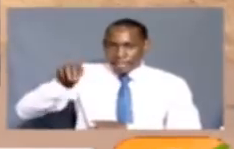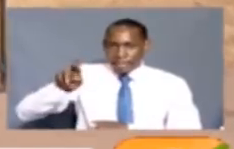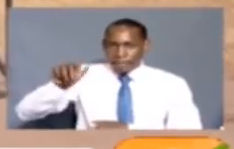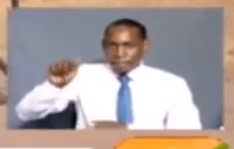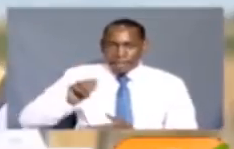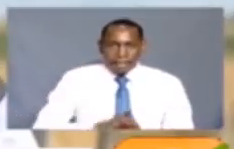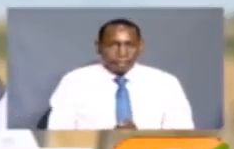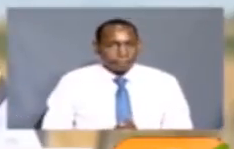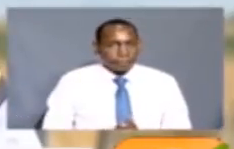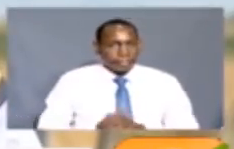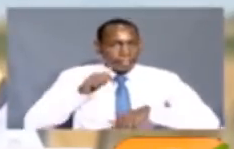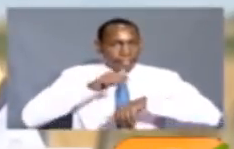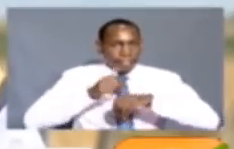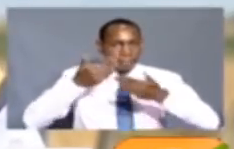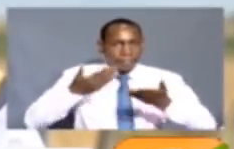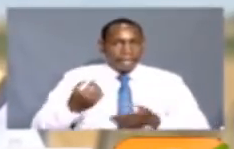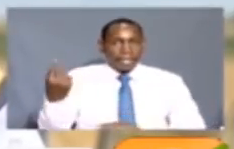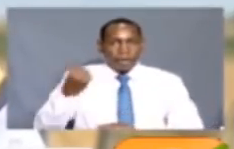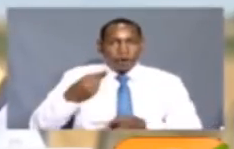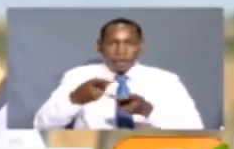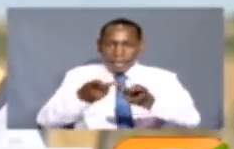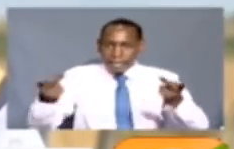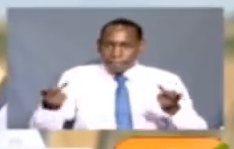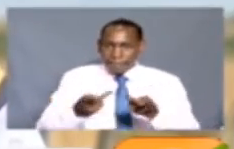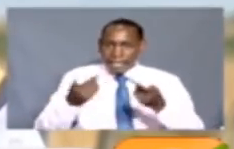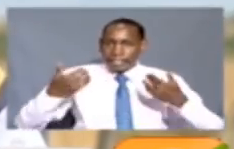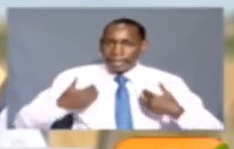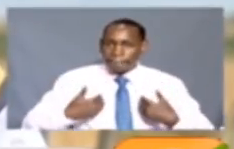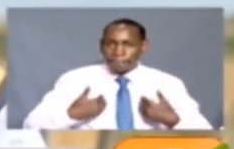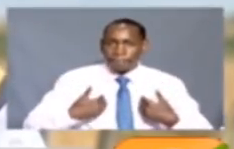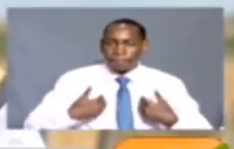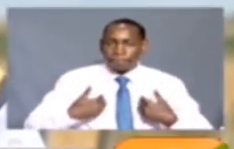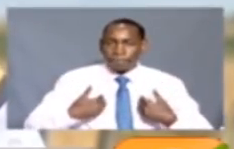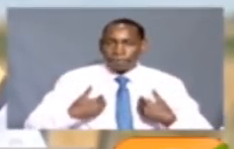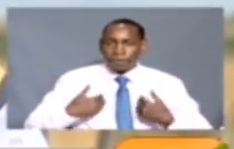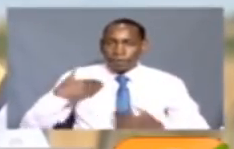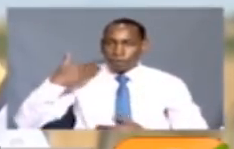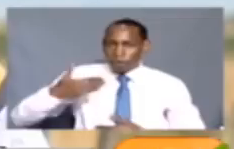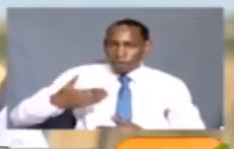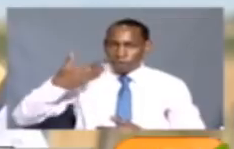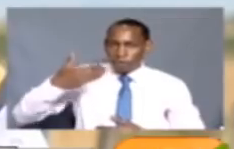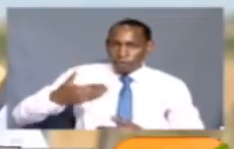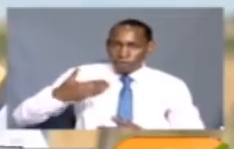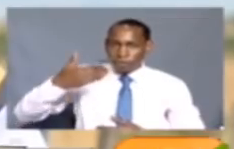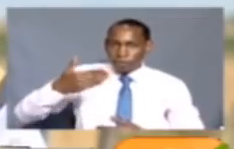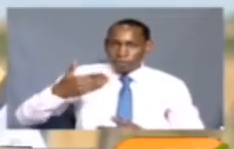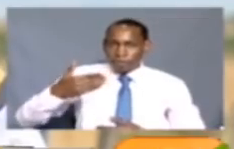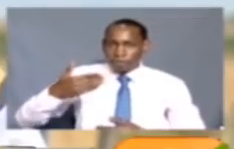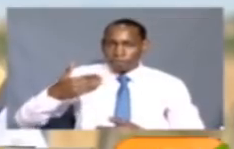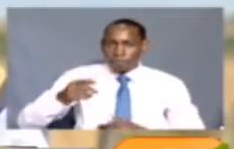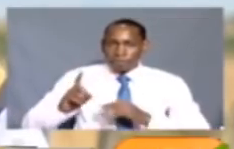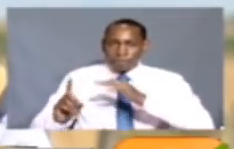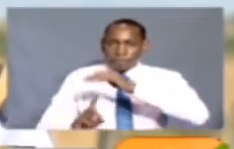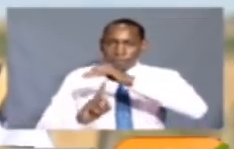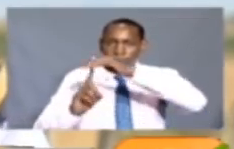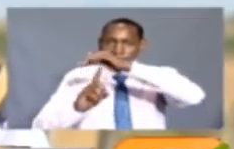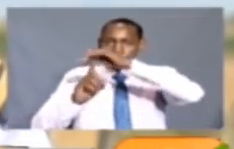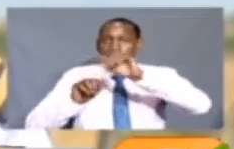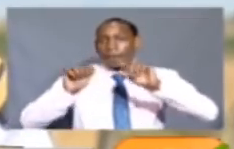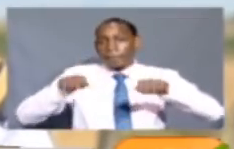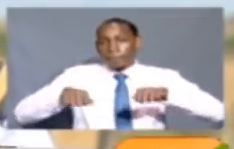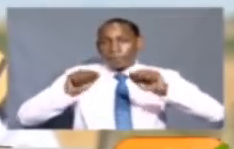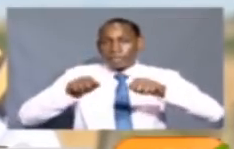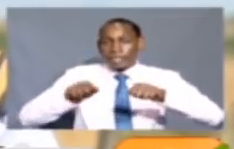the moment, the only place that there is regular ride balloons, that means where you can,